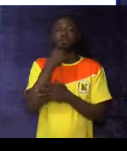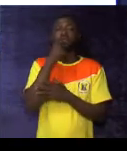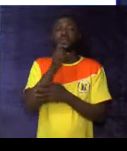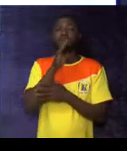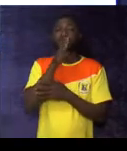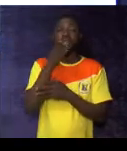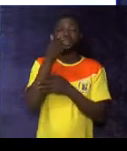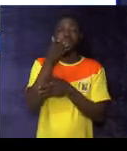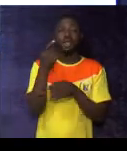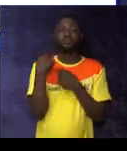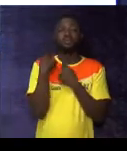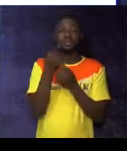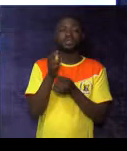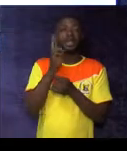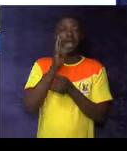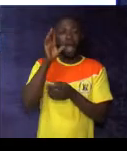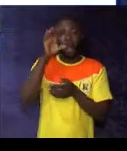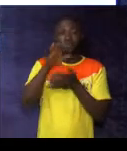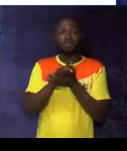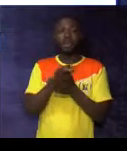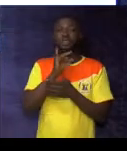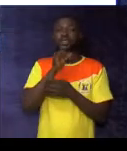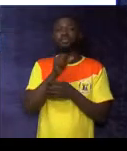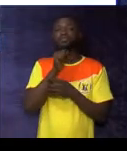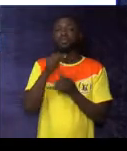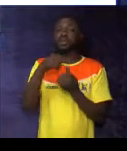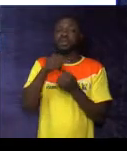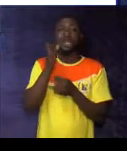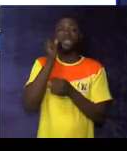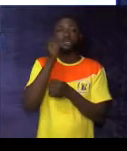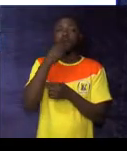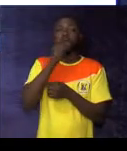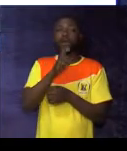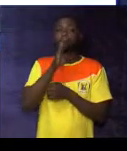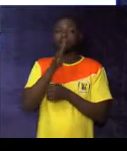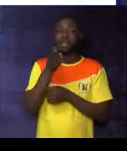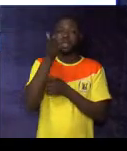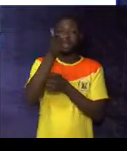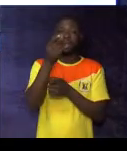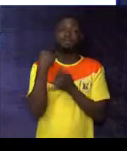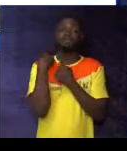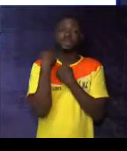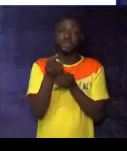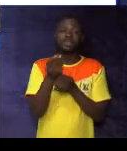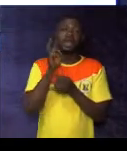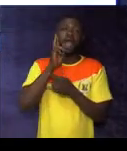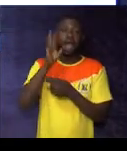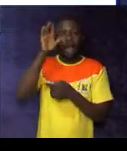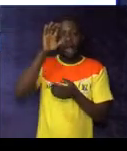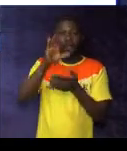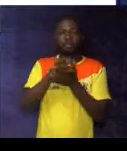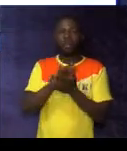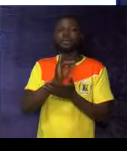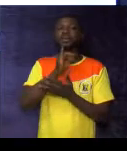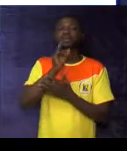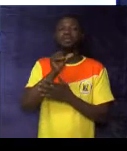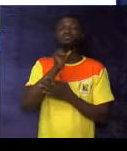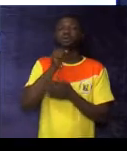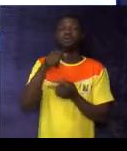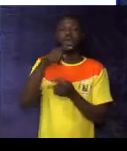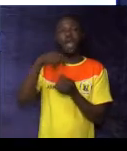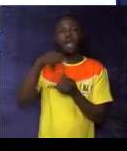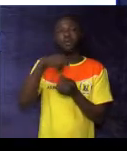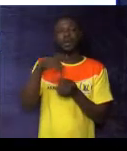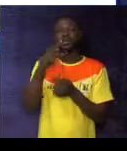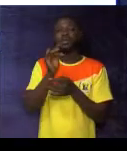She must be there since her husband is not around. She must be there since her husband is